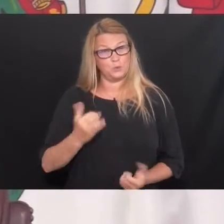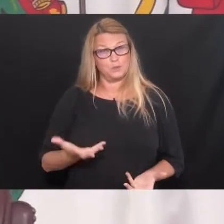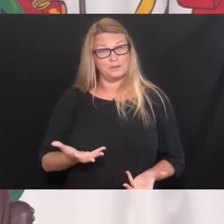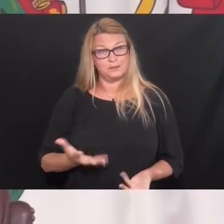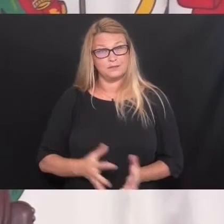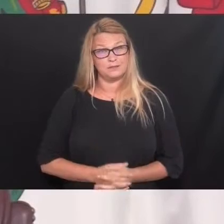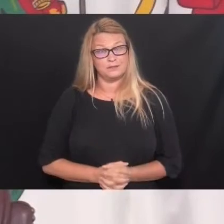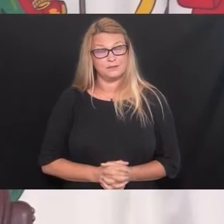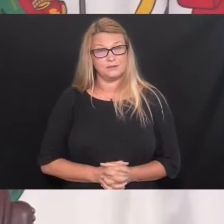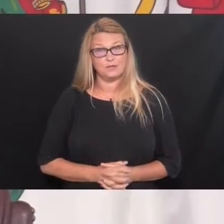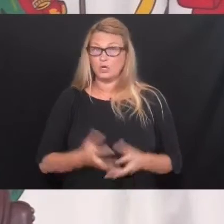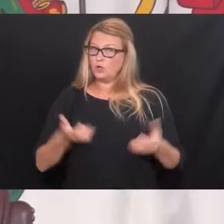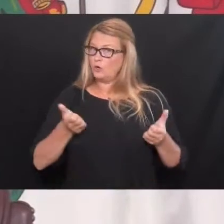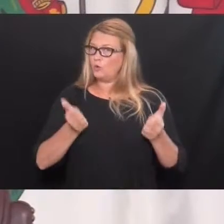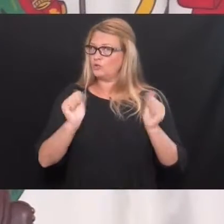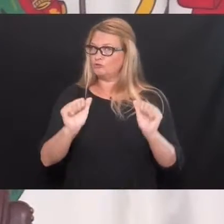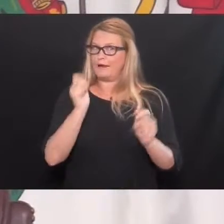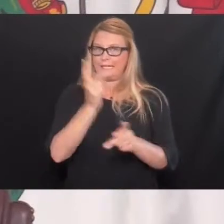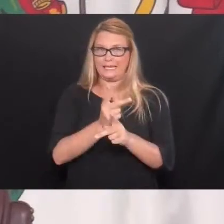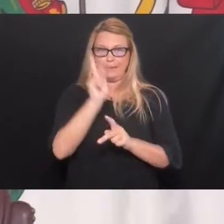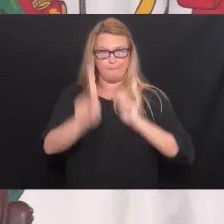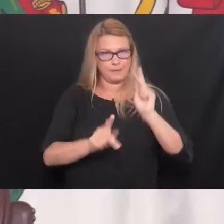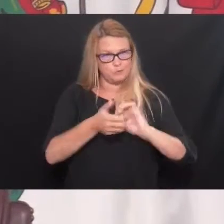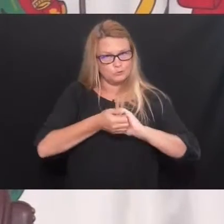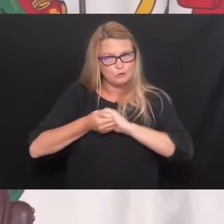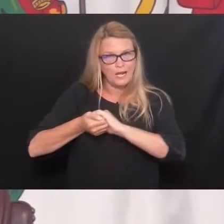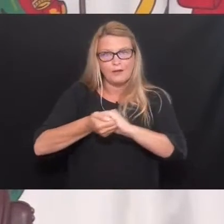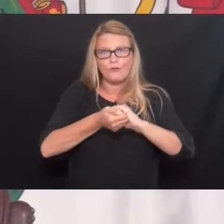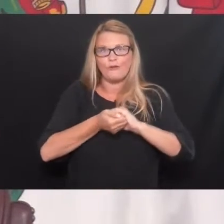So we're trying to keep people together. We're trying to